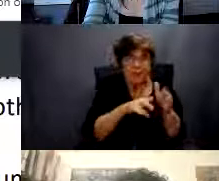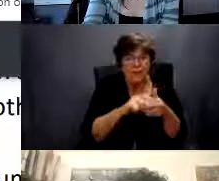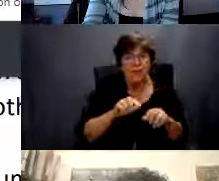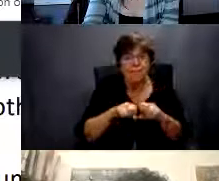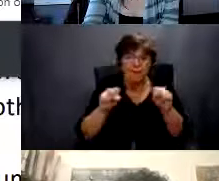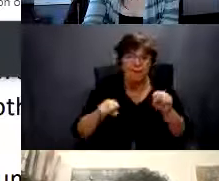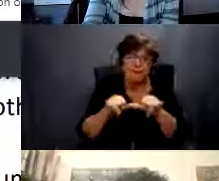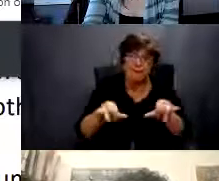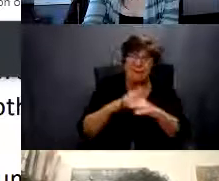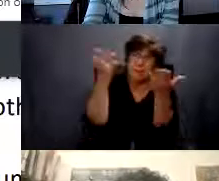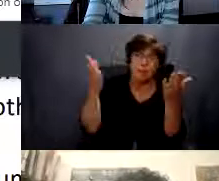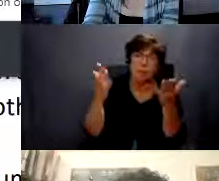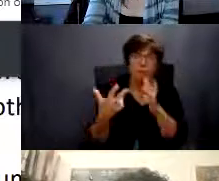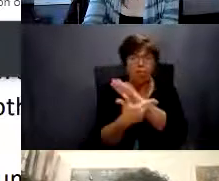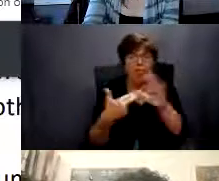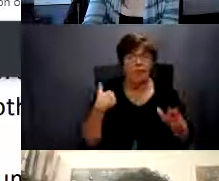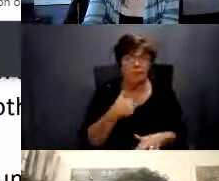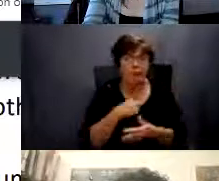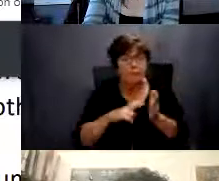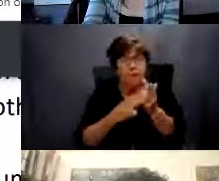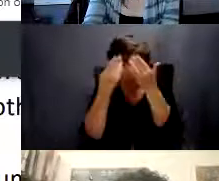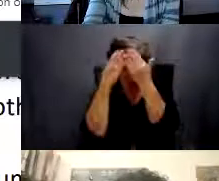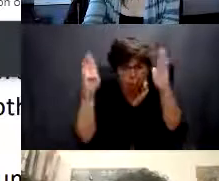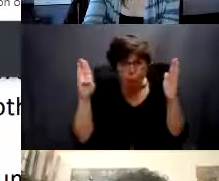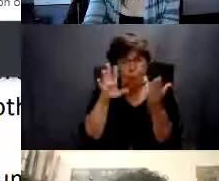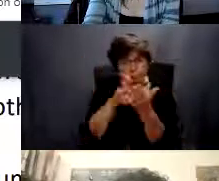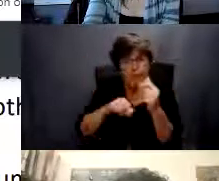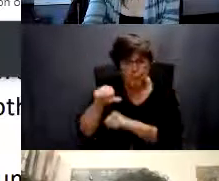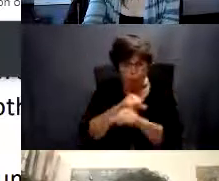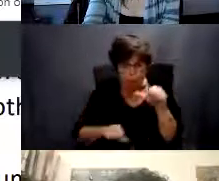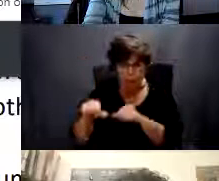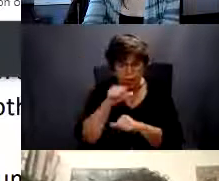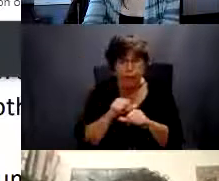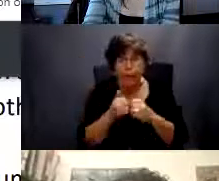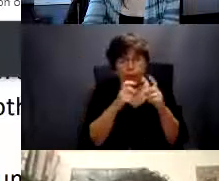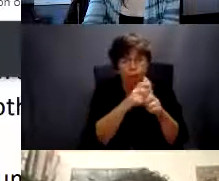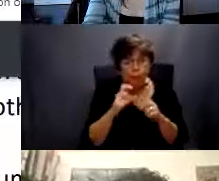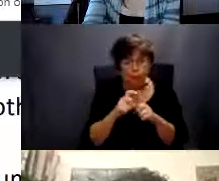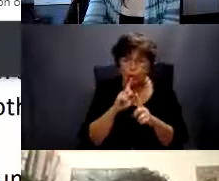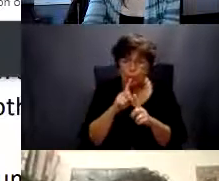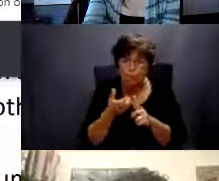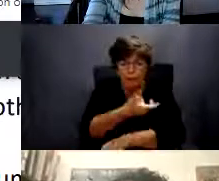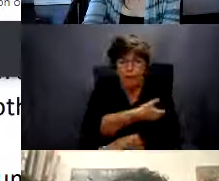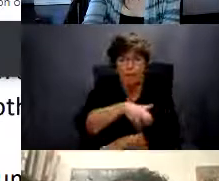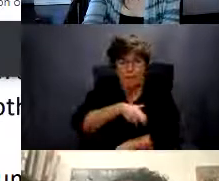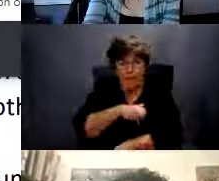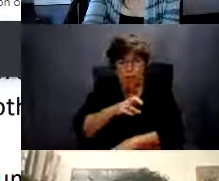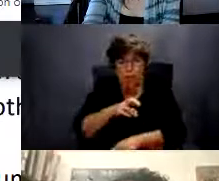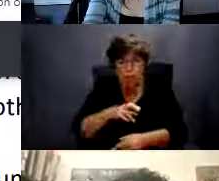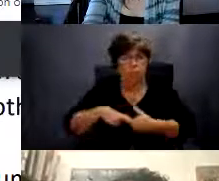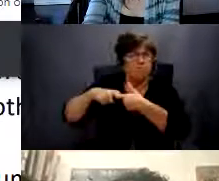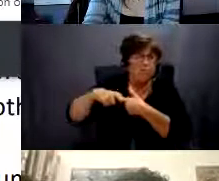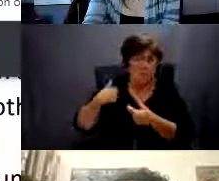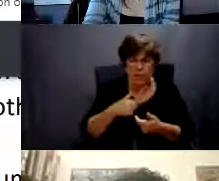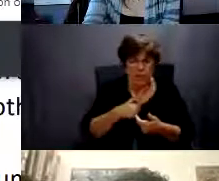us. This means staying open to learning from one another how words can empower or hold us back. It